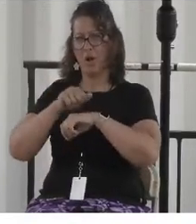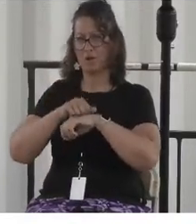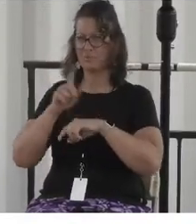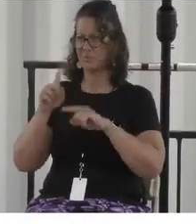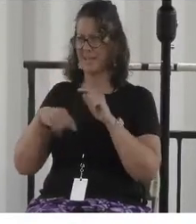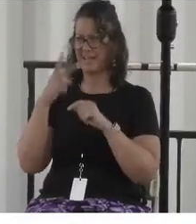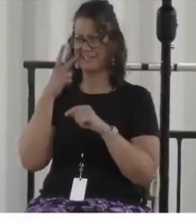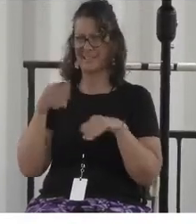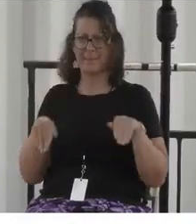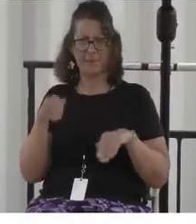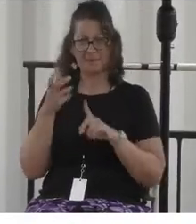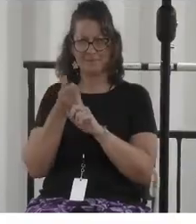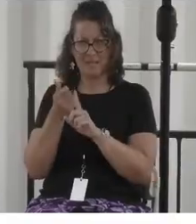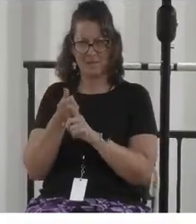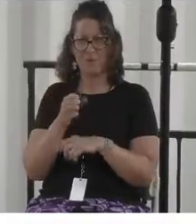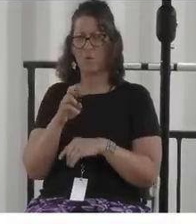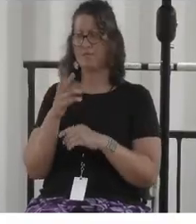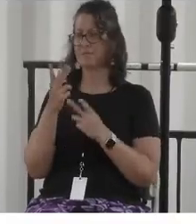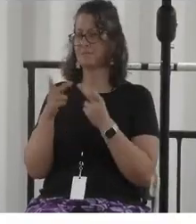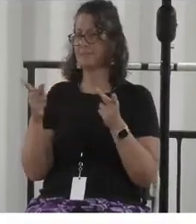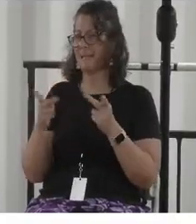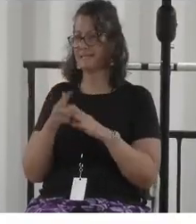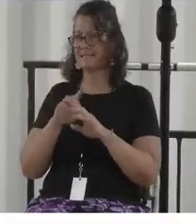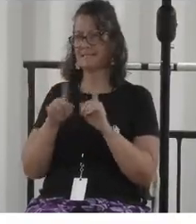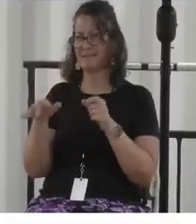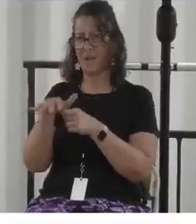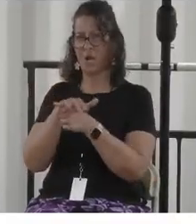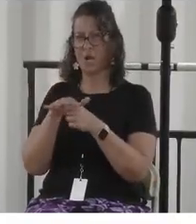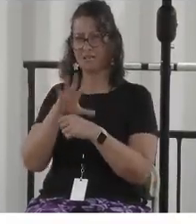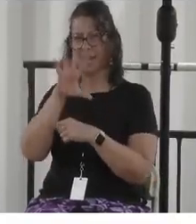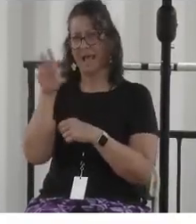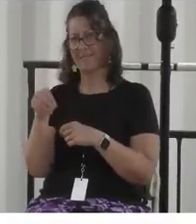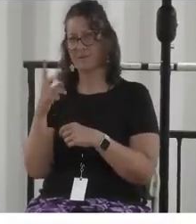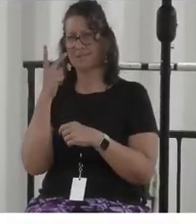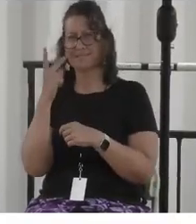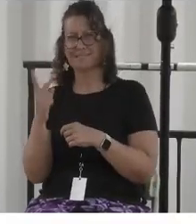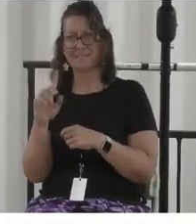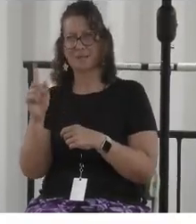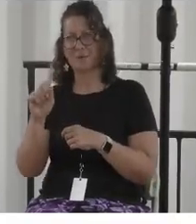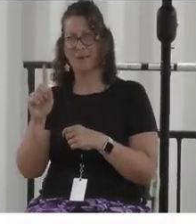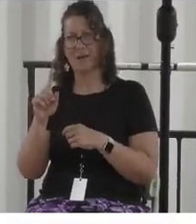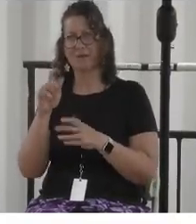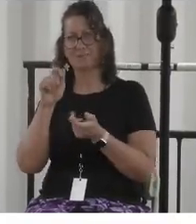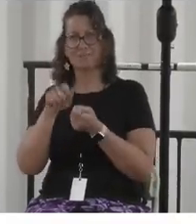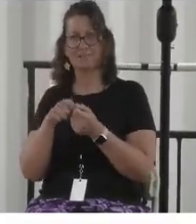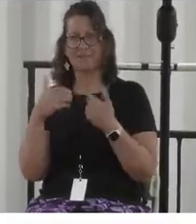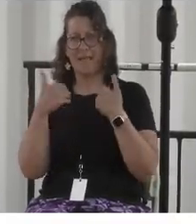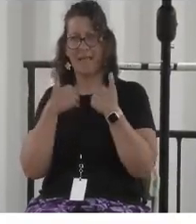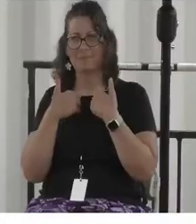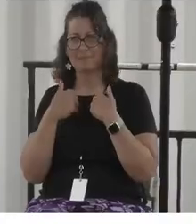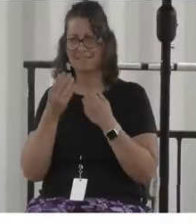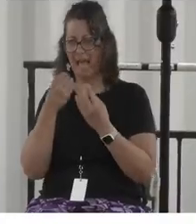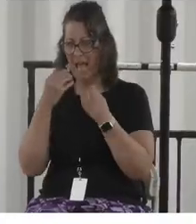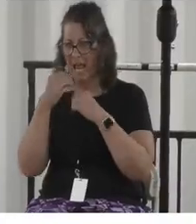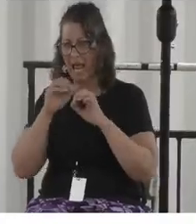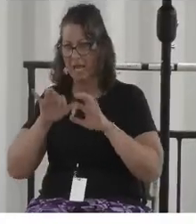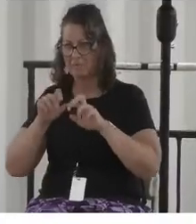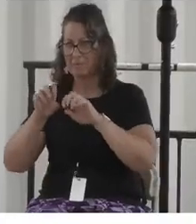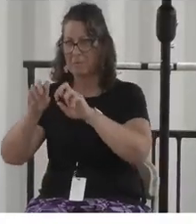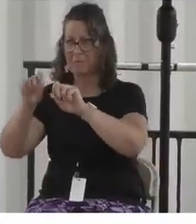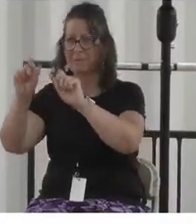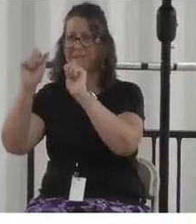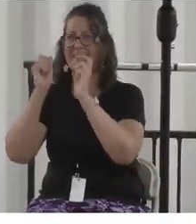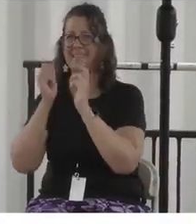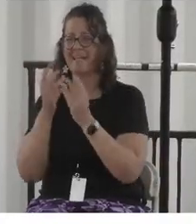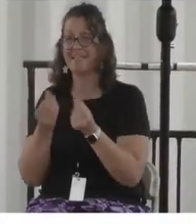themselves. Or there are places across different parts of Africa where you can see where certain animals have eaten their way across the landscape, and you can